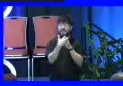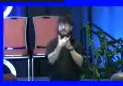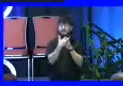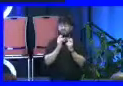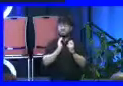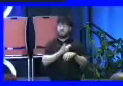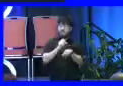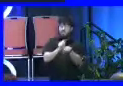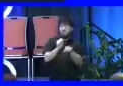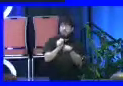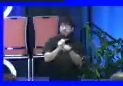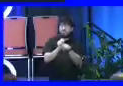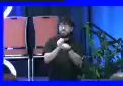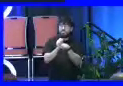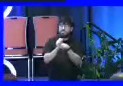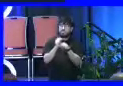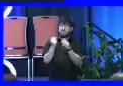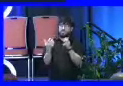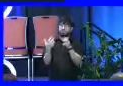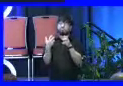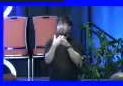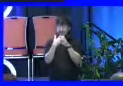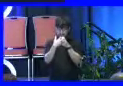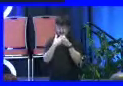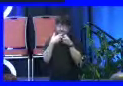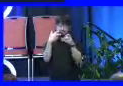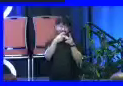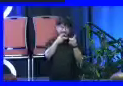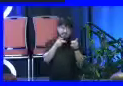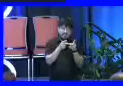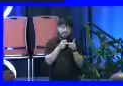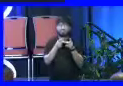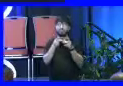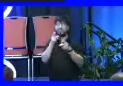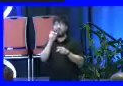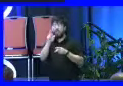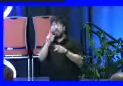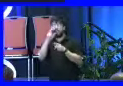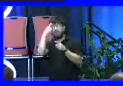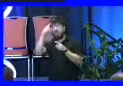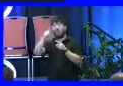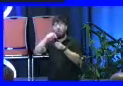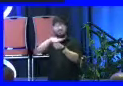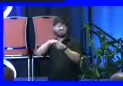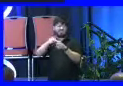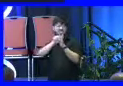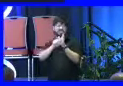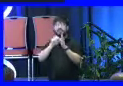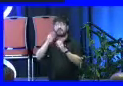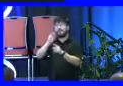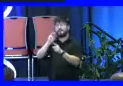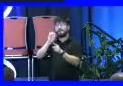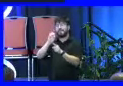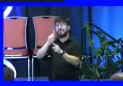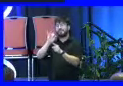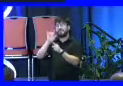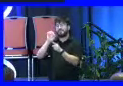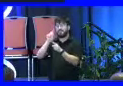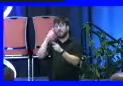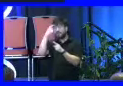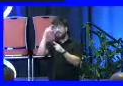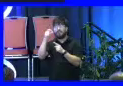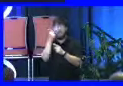are working to match statewide or district-wide data from Medicaid and HMIS to better understand population